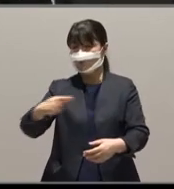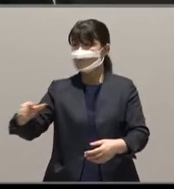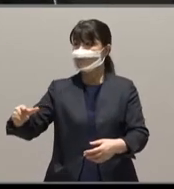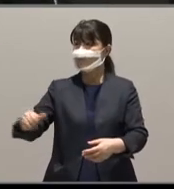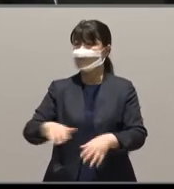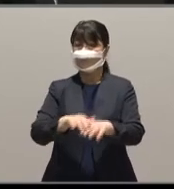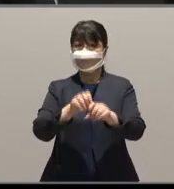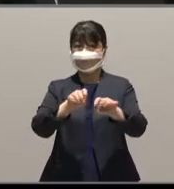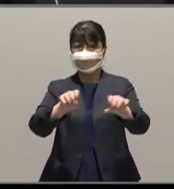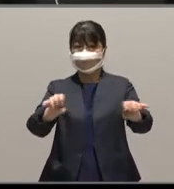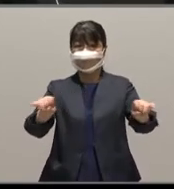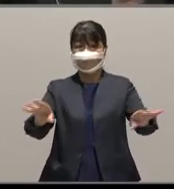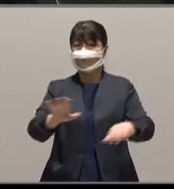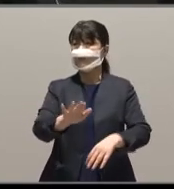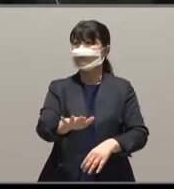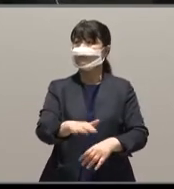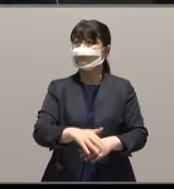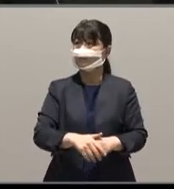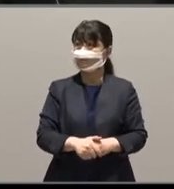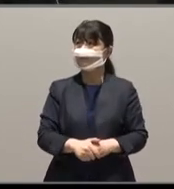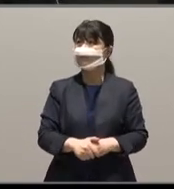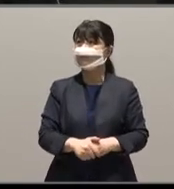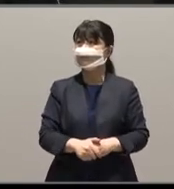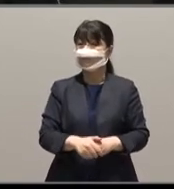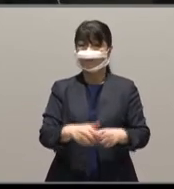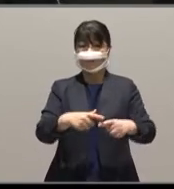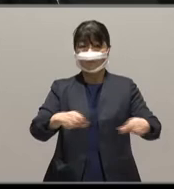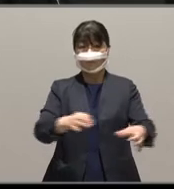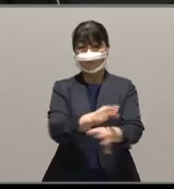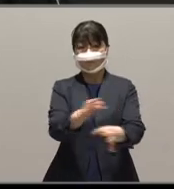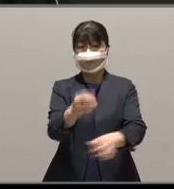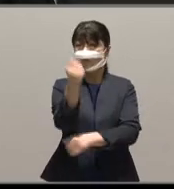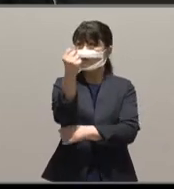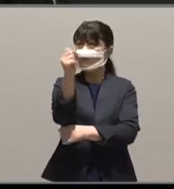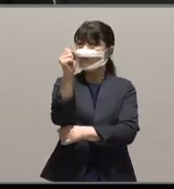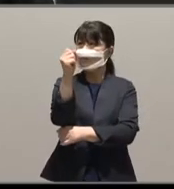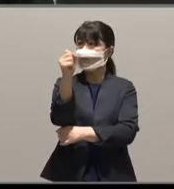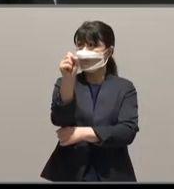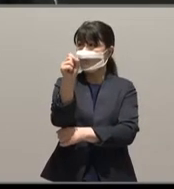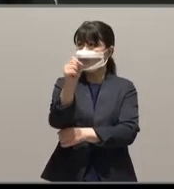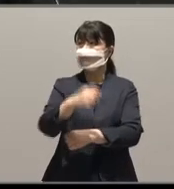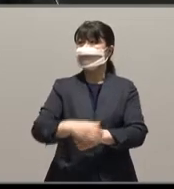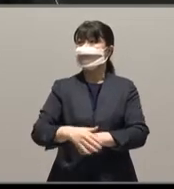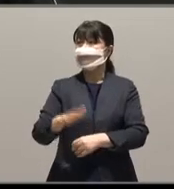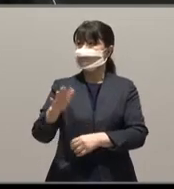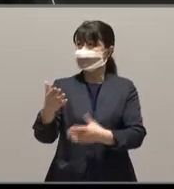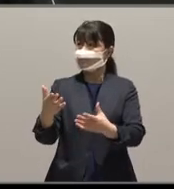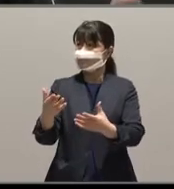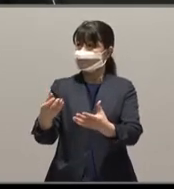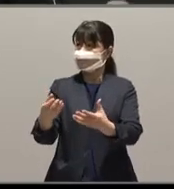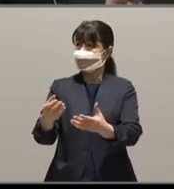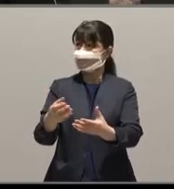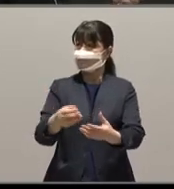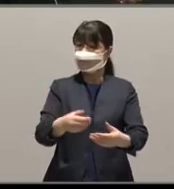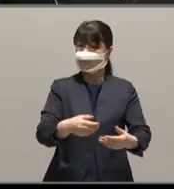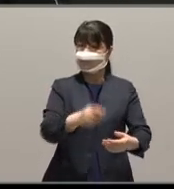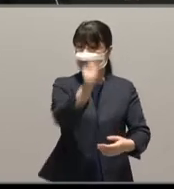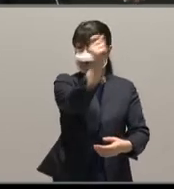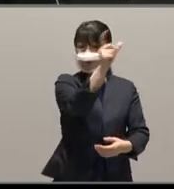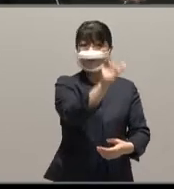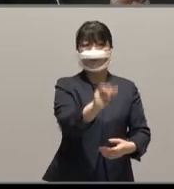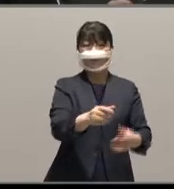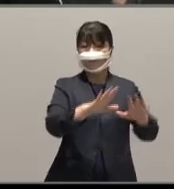I appeared and to talk about the immunity increase. And very recently, 3 years ago,